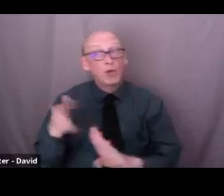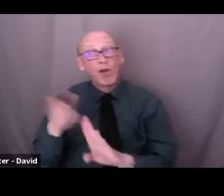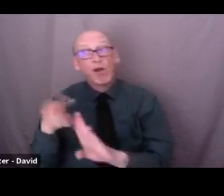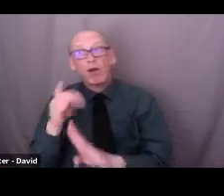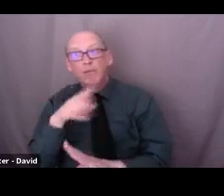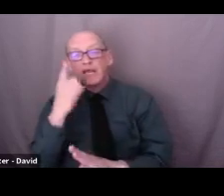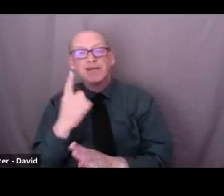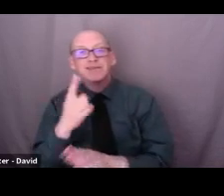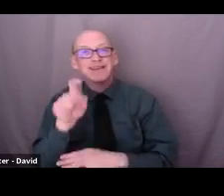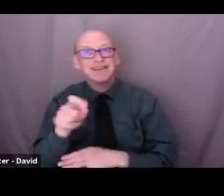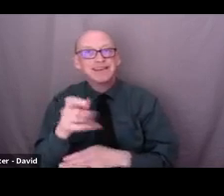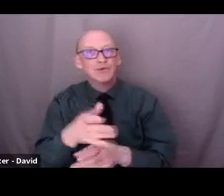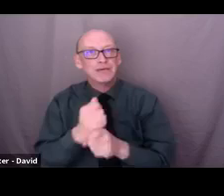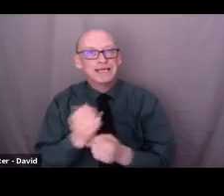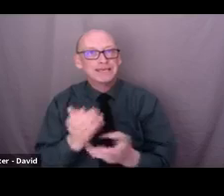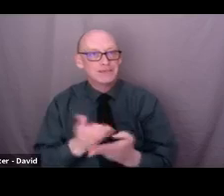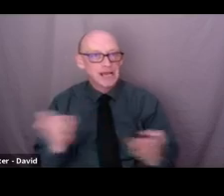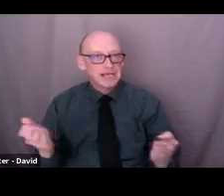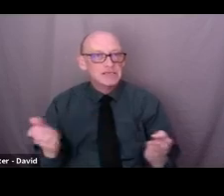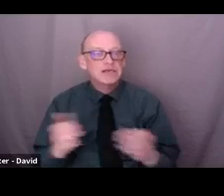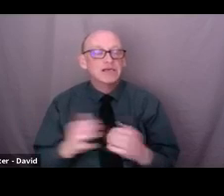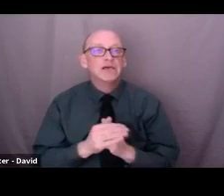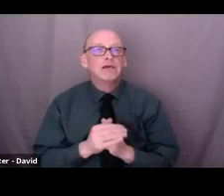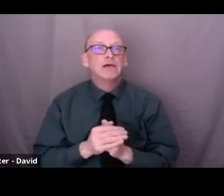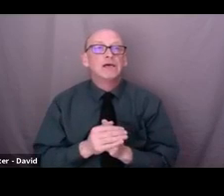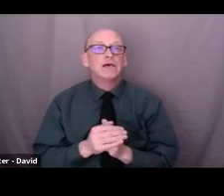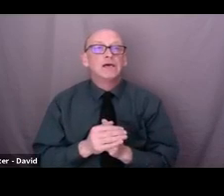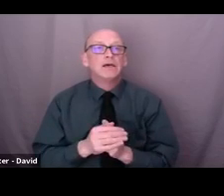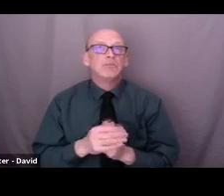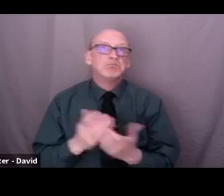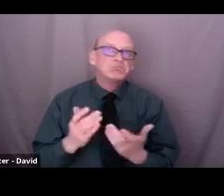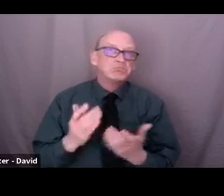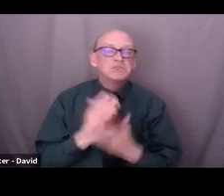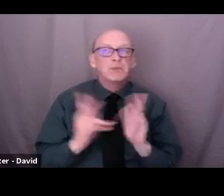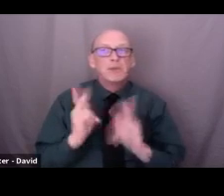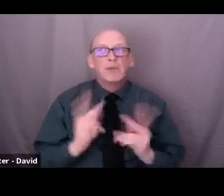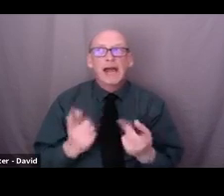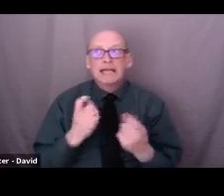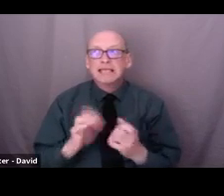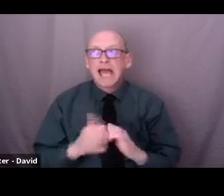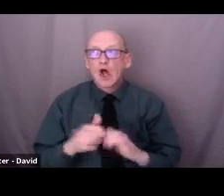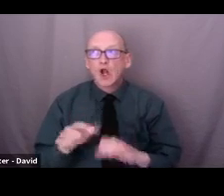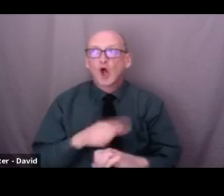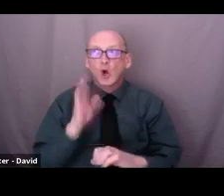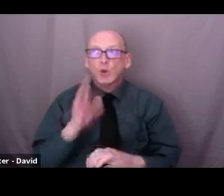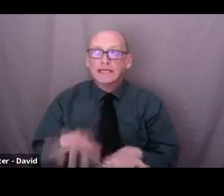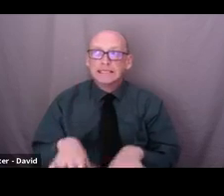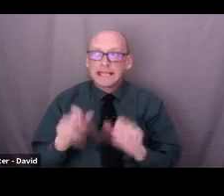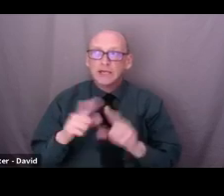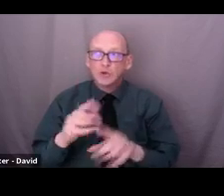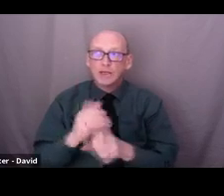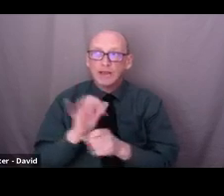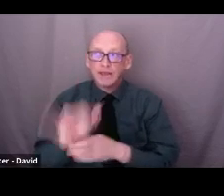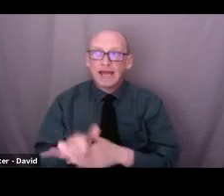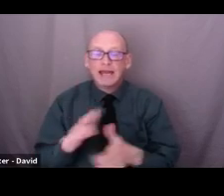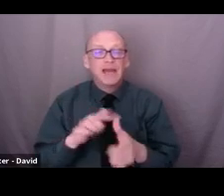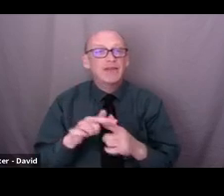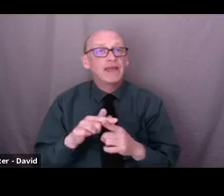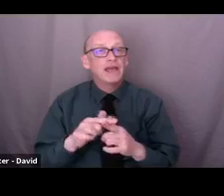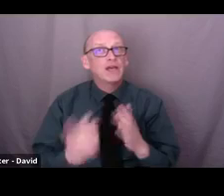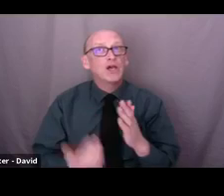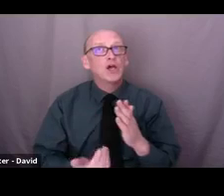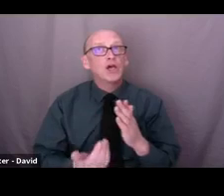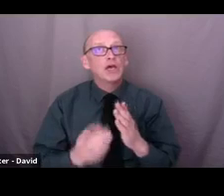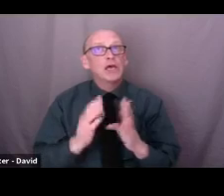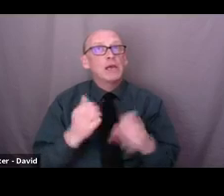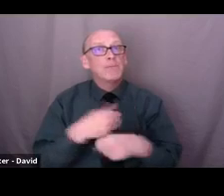with sample orders and saying, how long do you think this will take me to get? And possibly having to create some new vendor